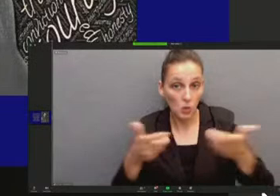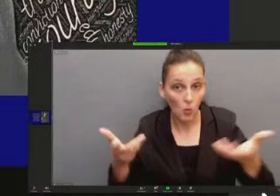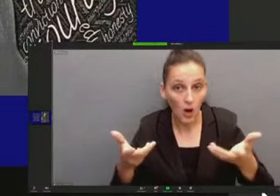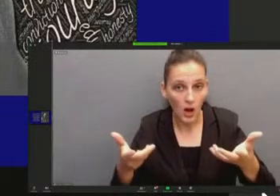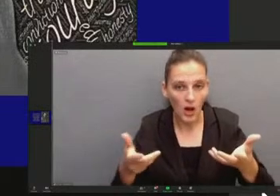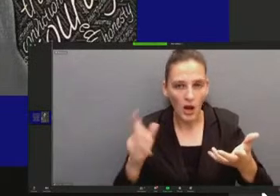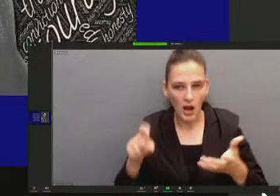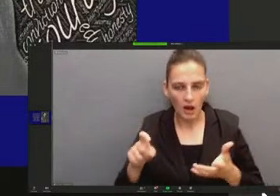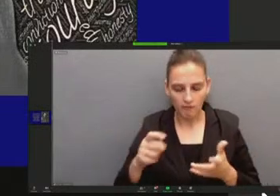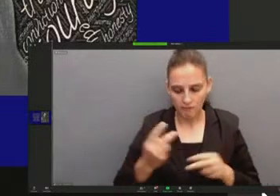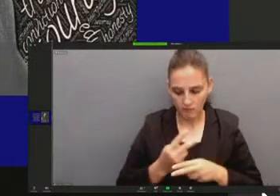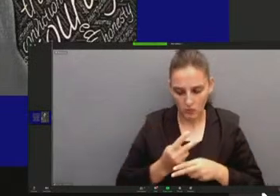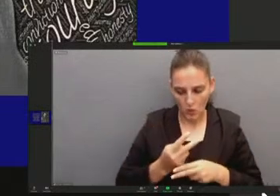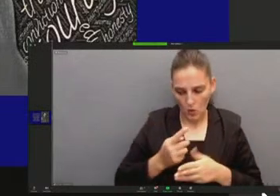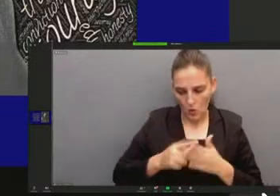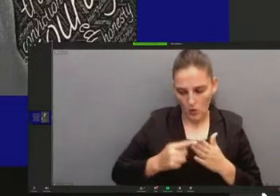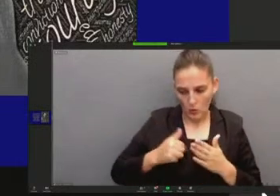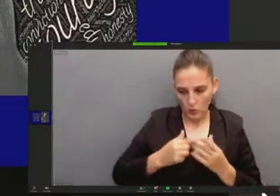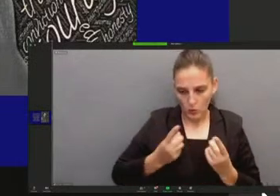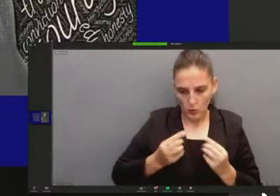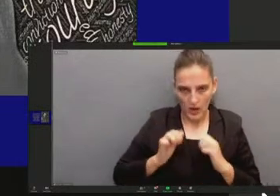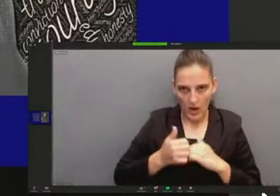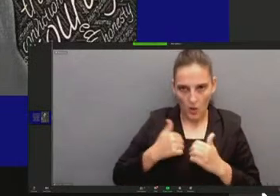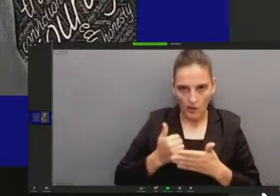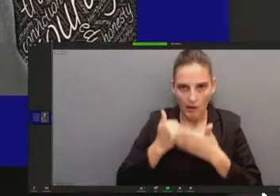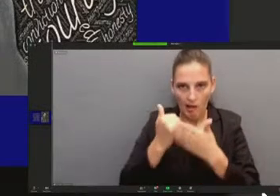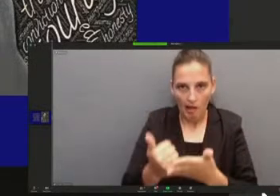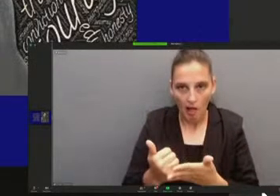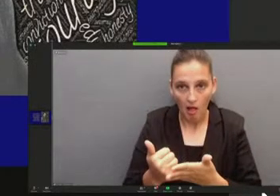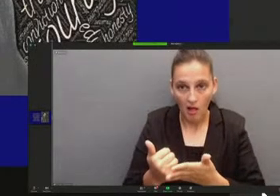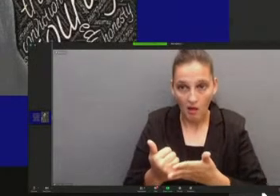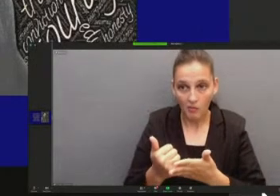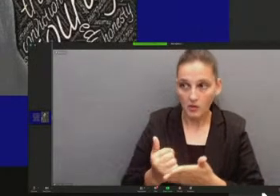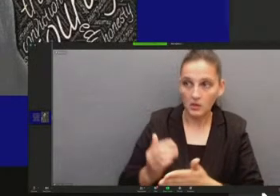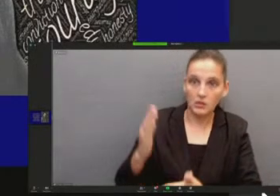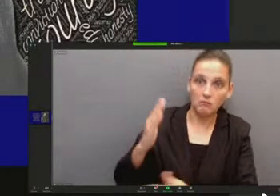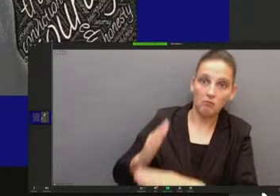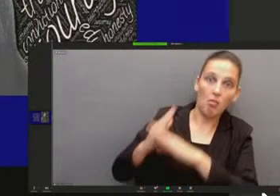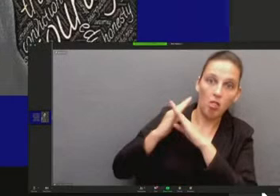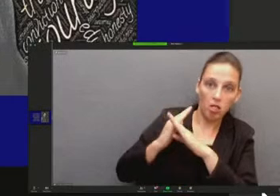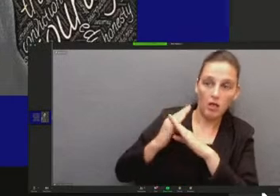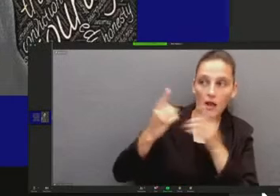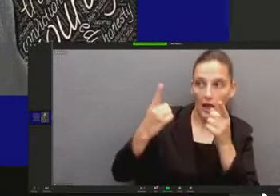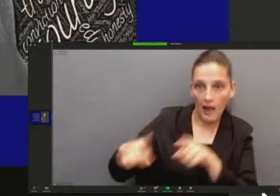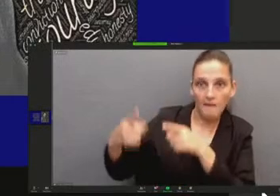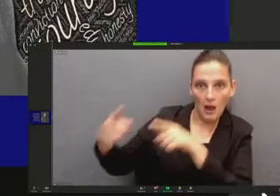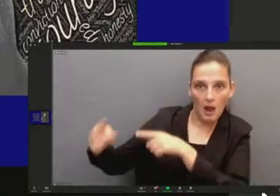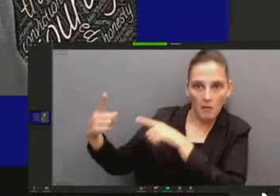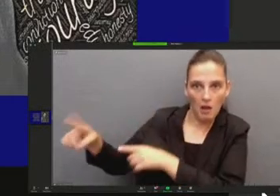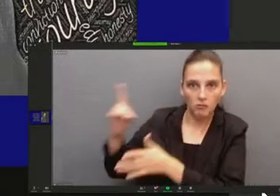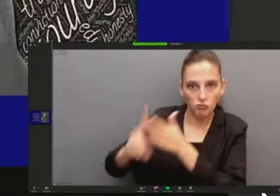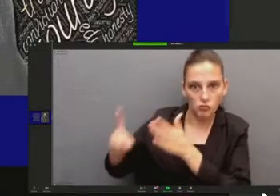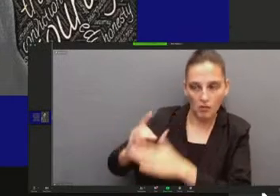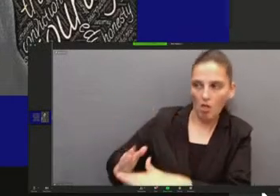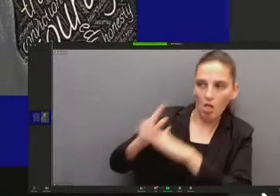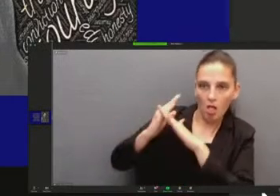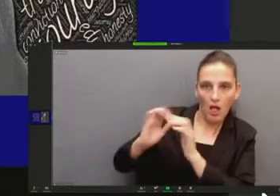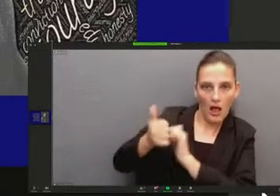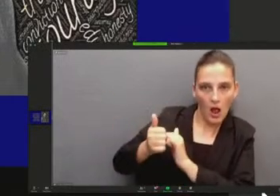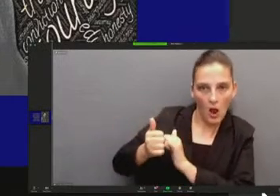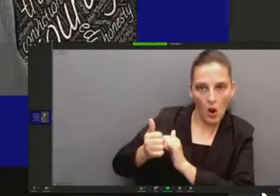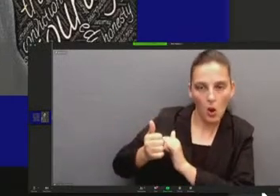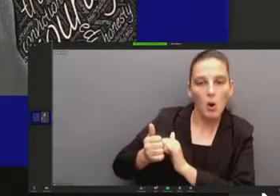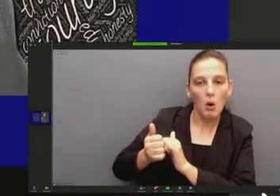what can we do to reduce the occurrence of these experiences in the first place, and how can create a sense